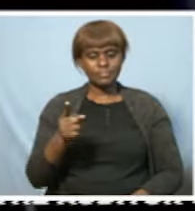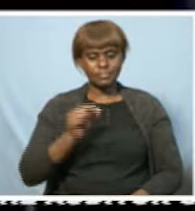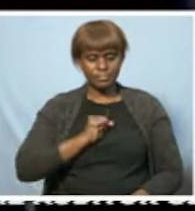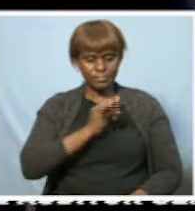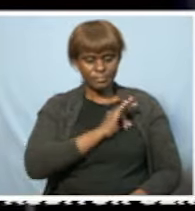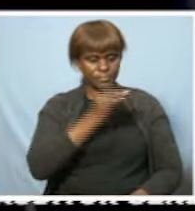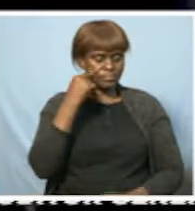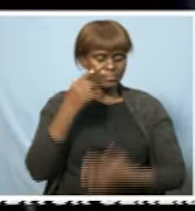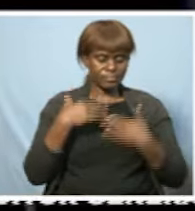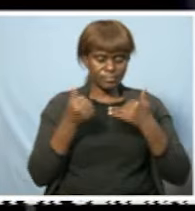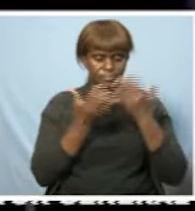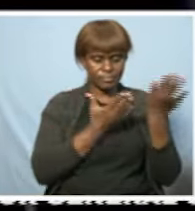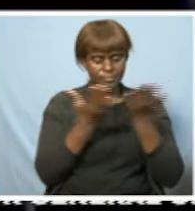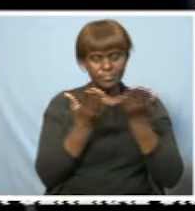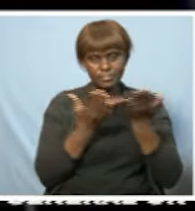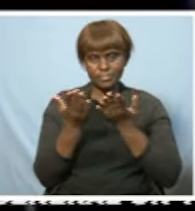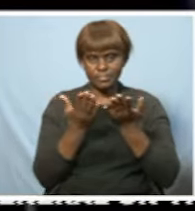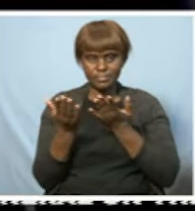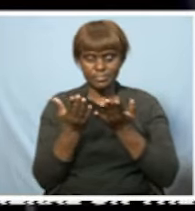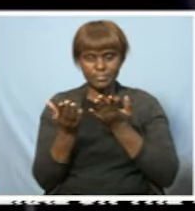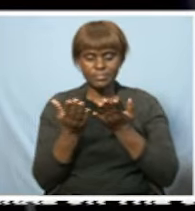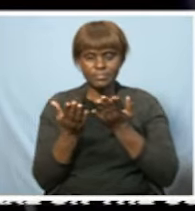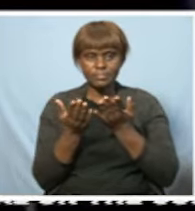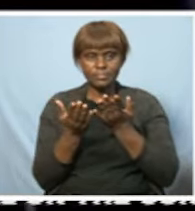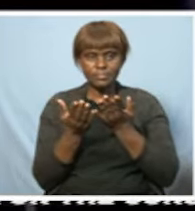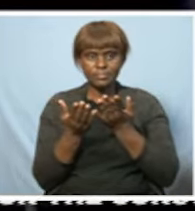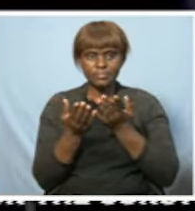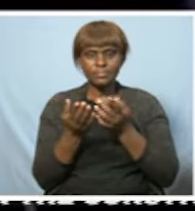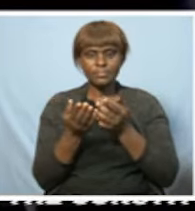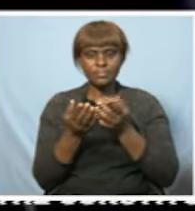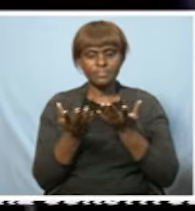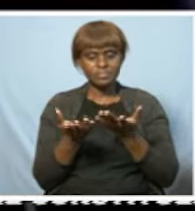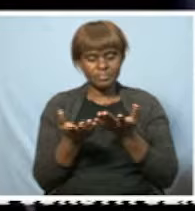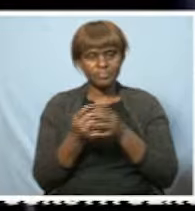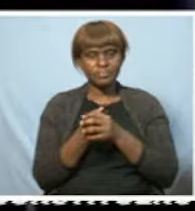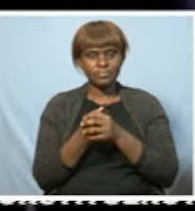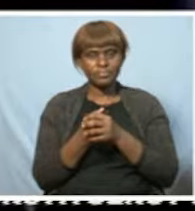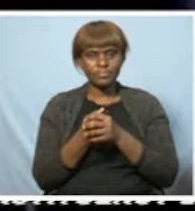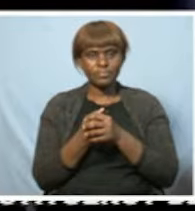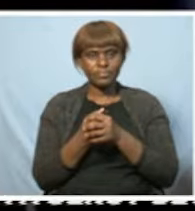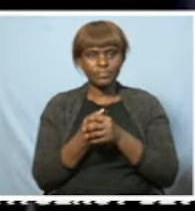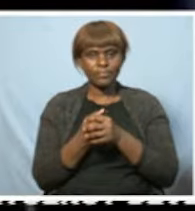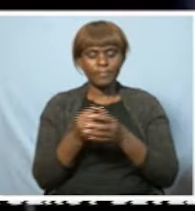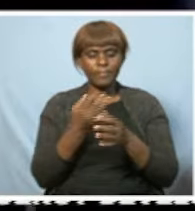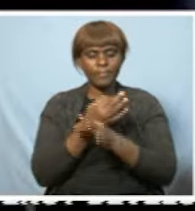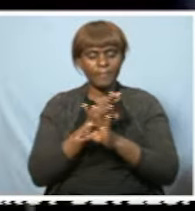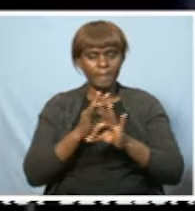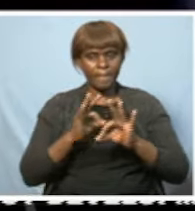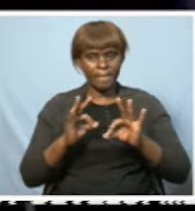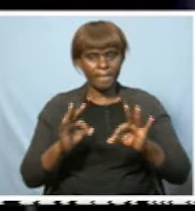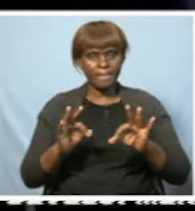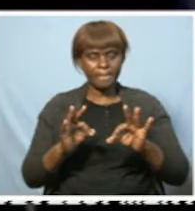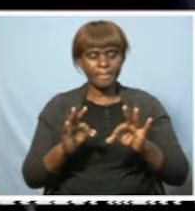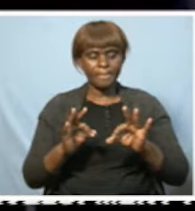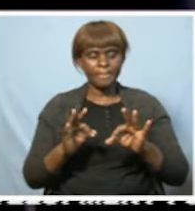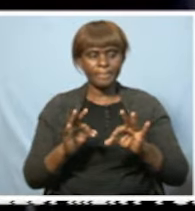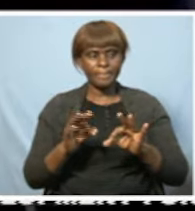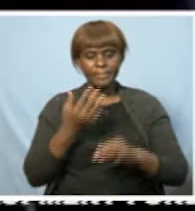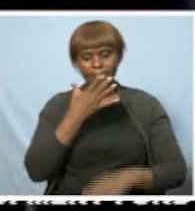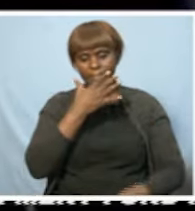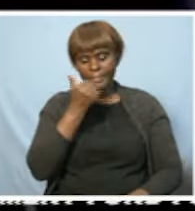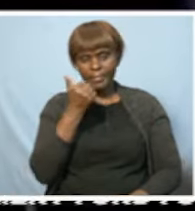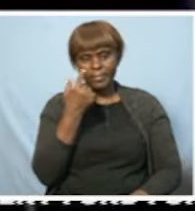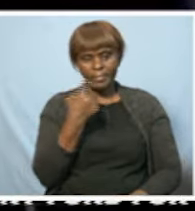services, among which include drivers. This we've brought up time and again, and we've written officially. What should be done right